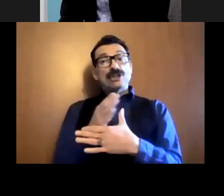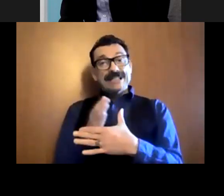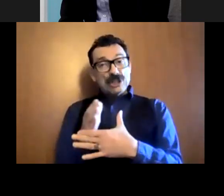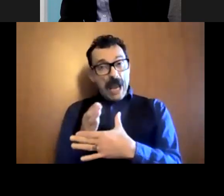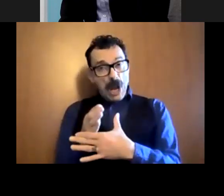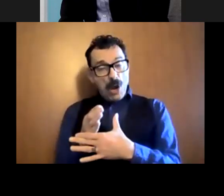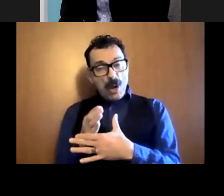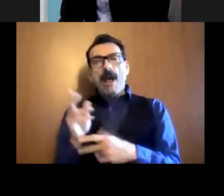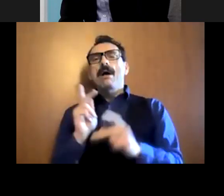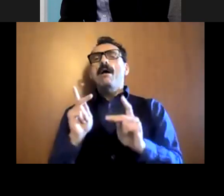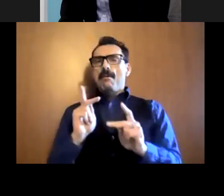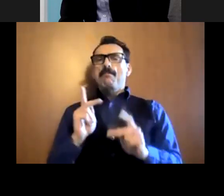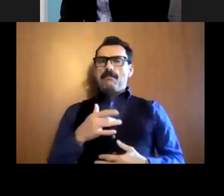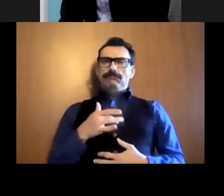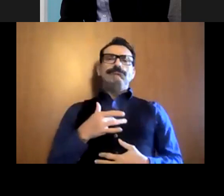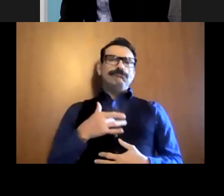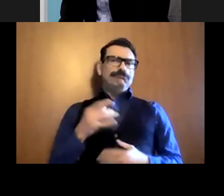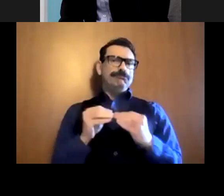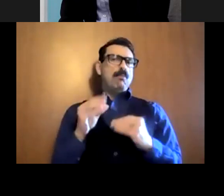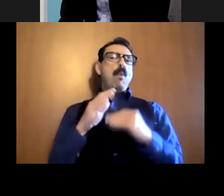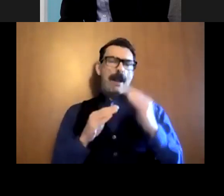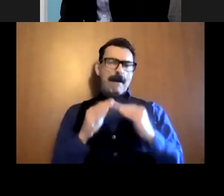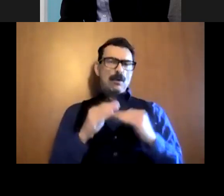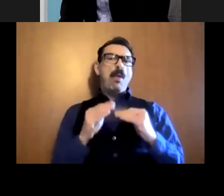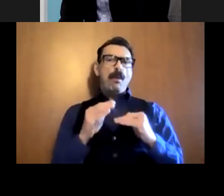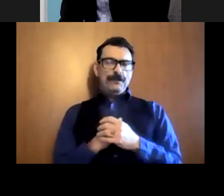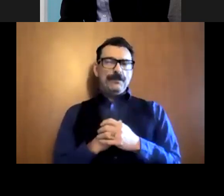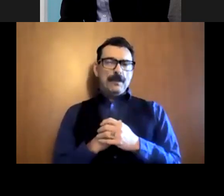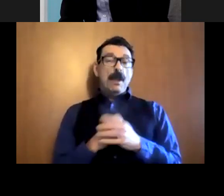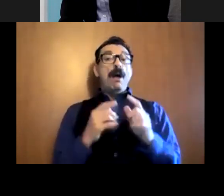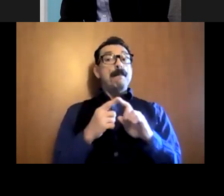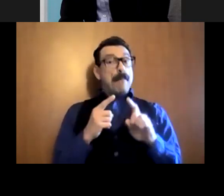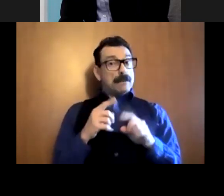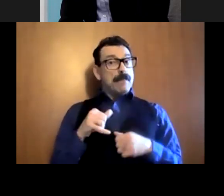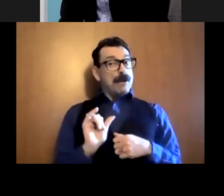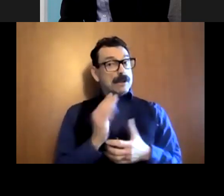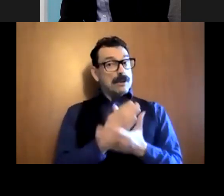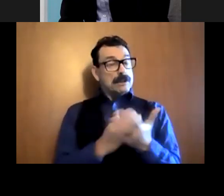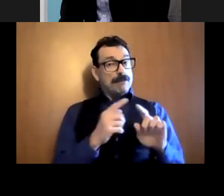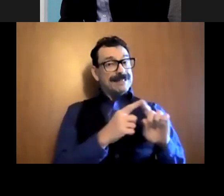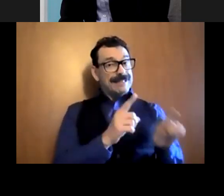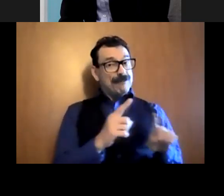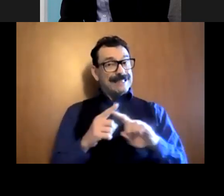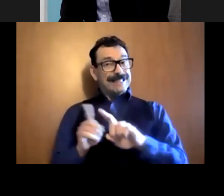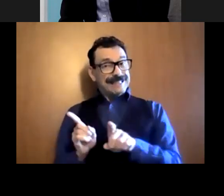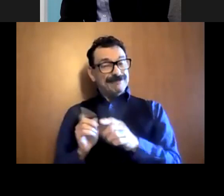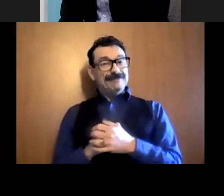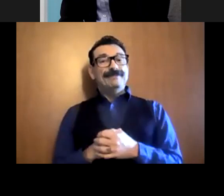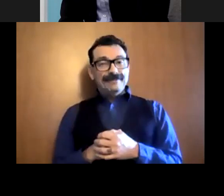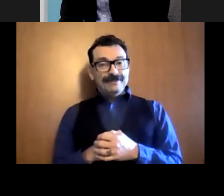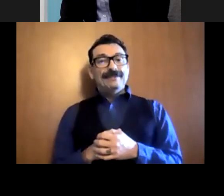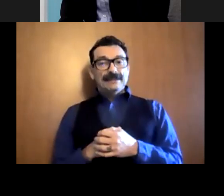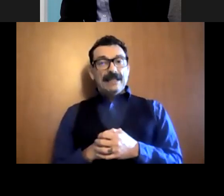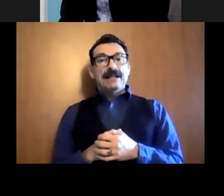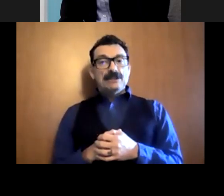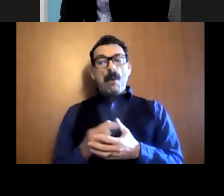feeling a little bit more comfortable about getting it. There's still some differences in the intention to get vaccinated amongst